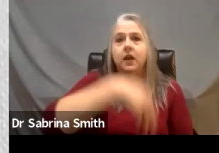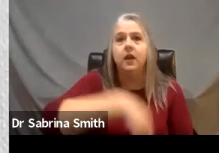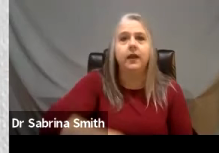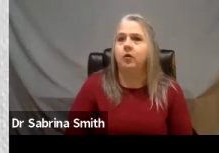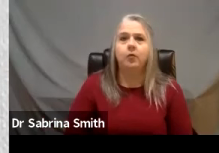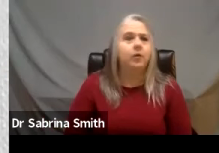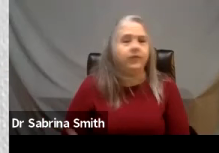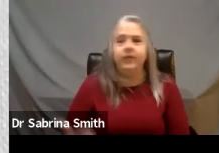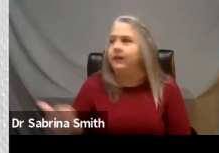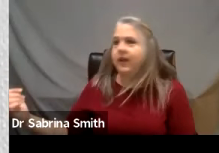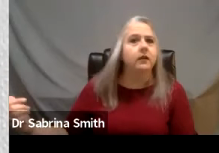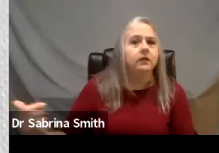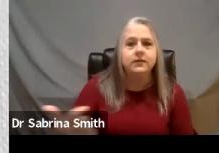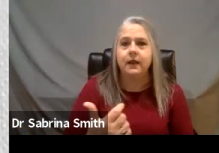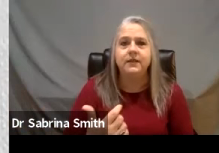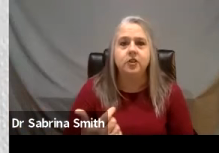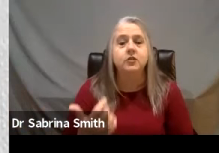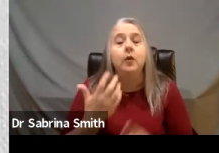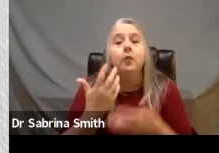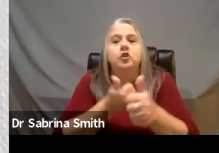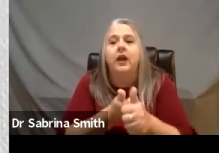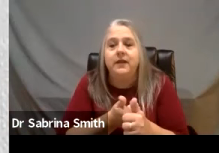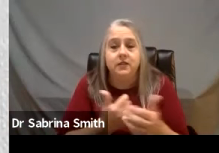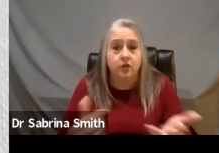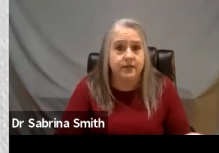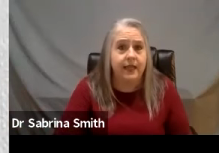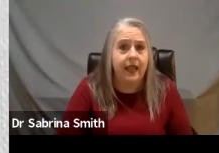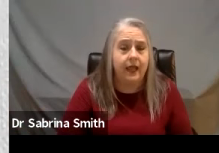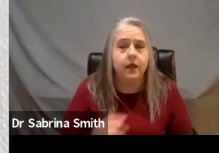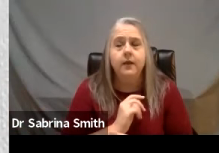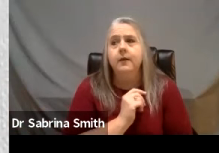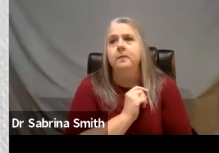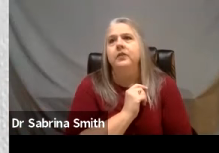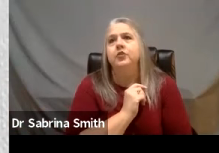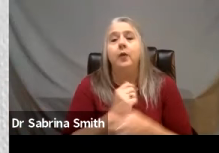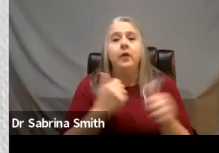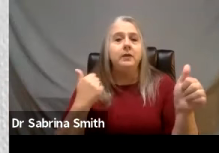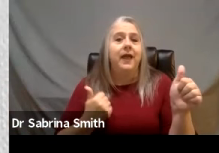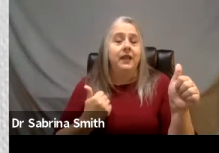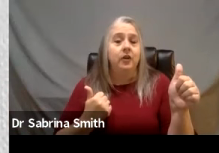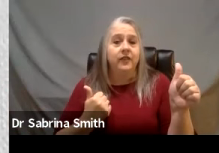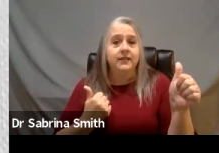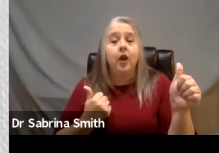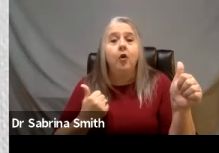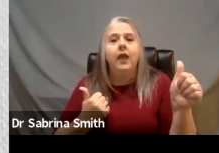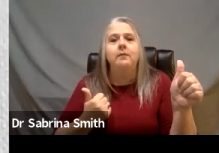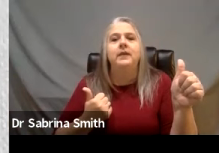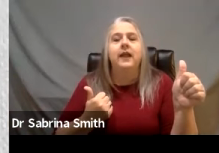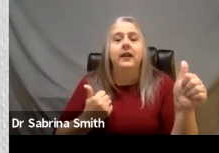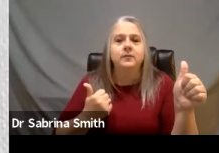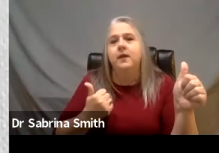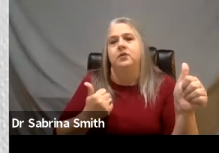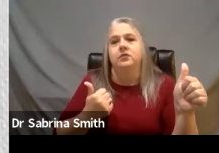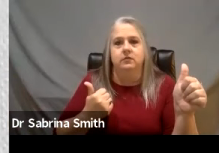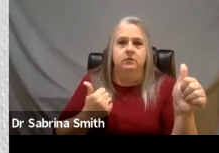it's done. Well, what did they laugh at? Because then I missed it all. So I want to try to be as close as I can. Do I want to be back here if they say, oh, okay, meet me